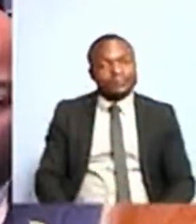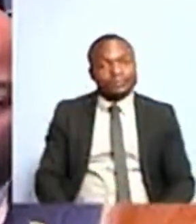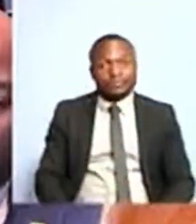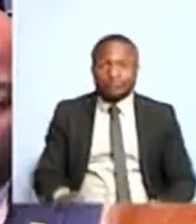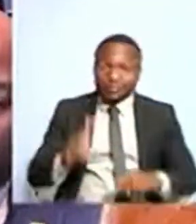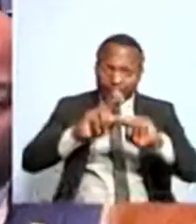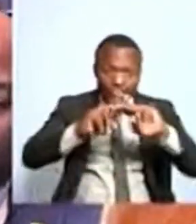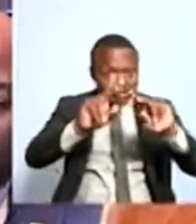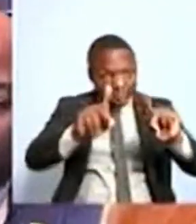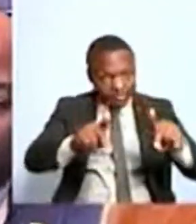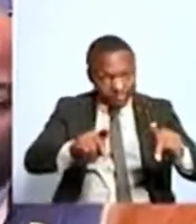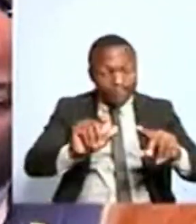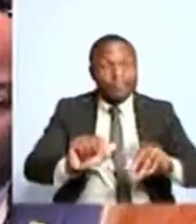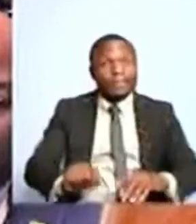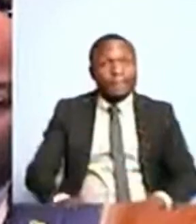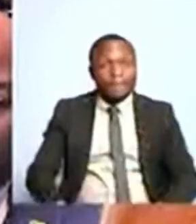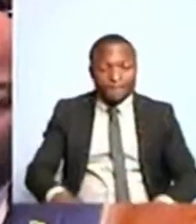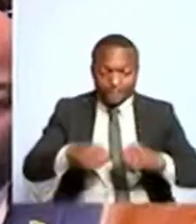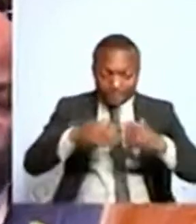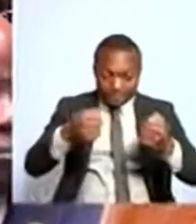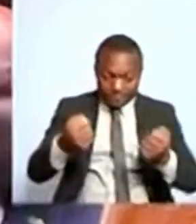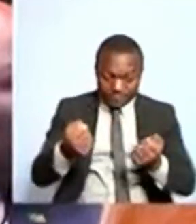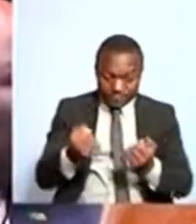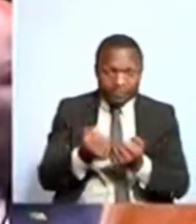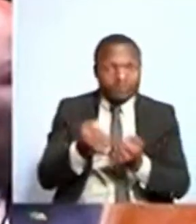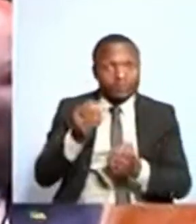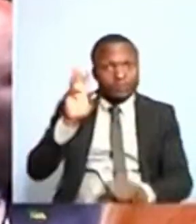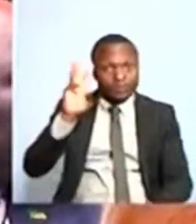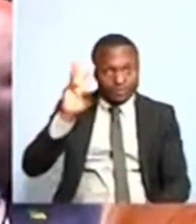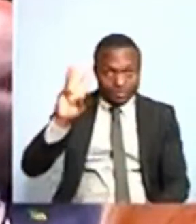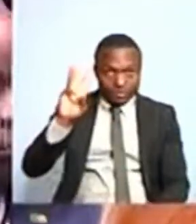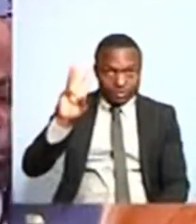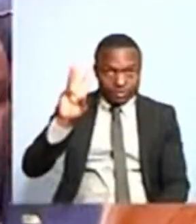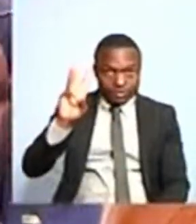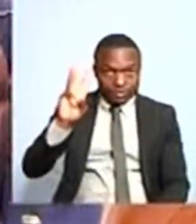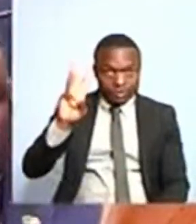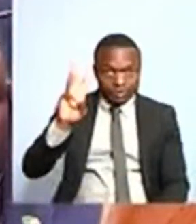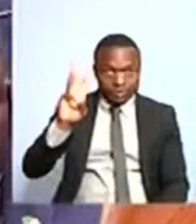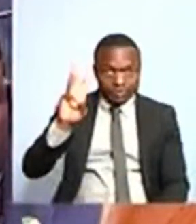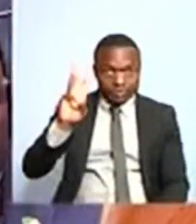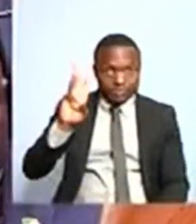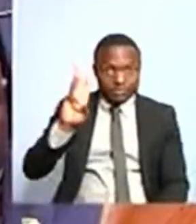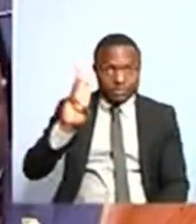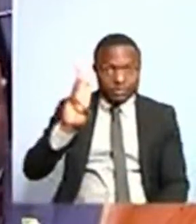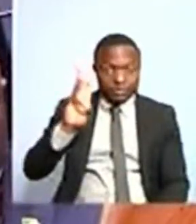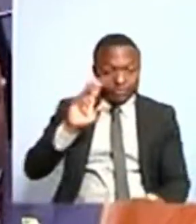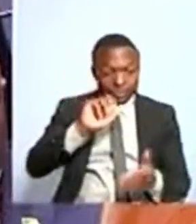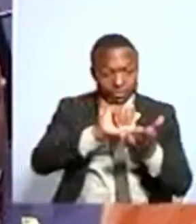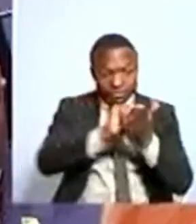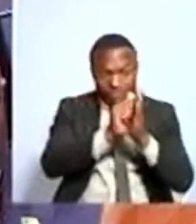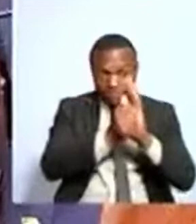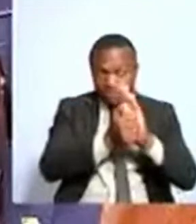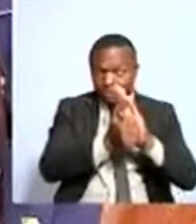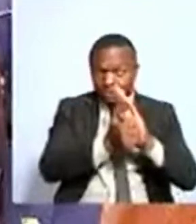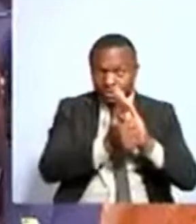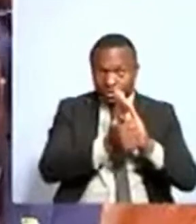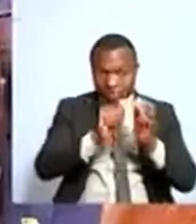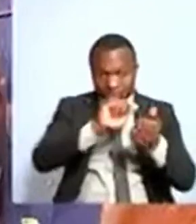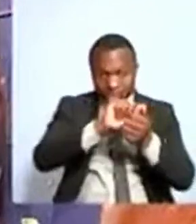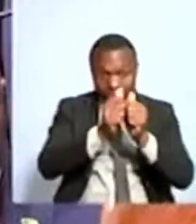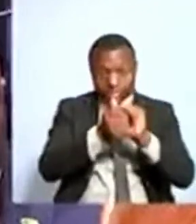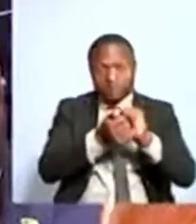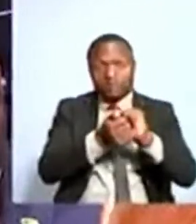Mr. Chairman, in section 6, in the substantive act which is being amended,